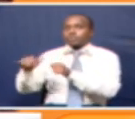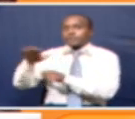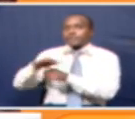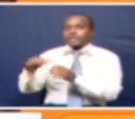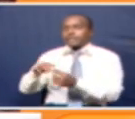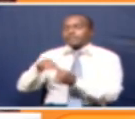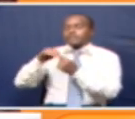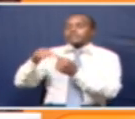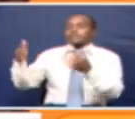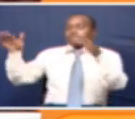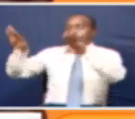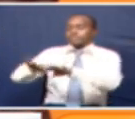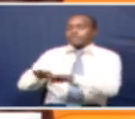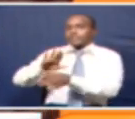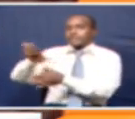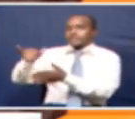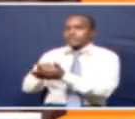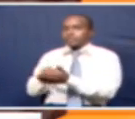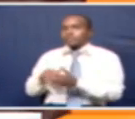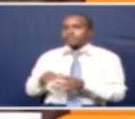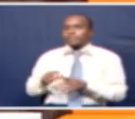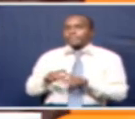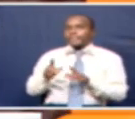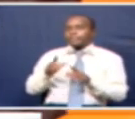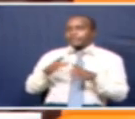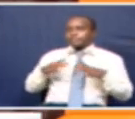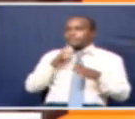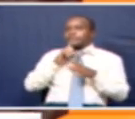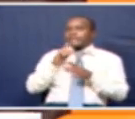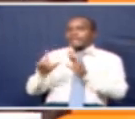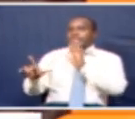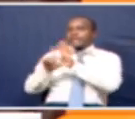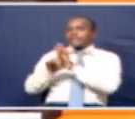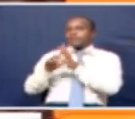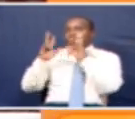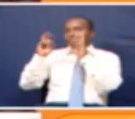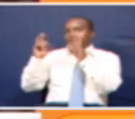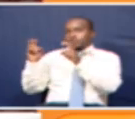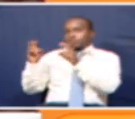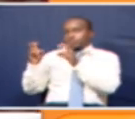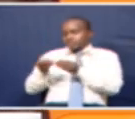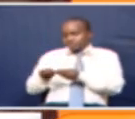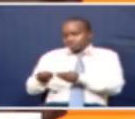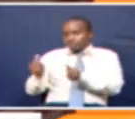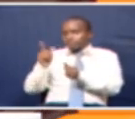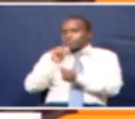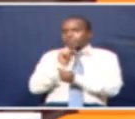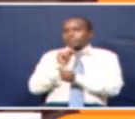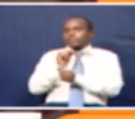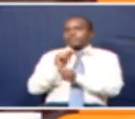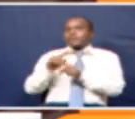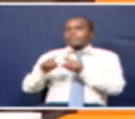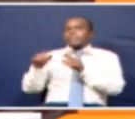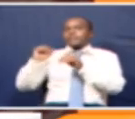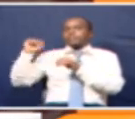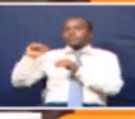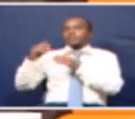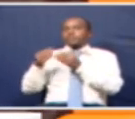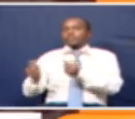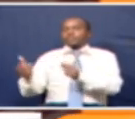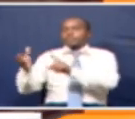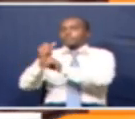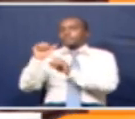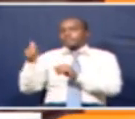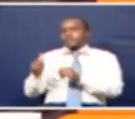central regions. Critics say the legal issues have been sorted as regards that election, but political solution has not been